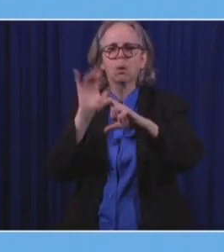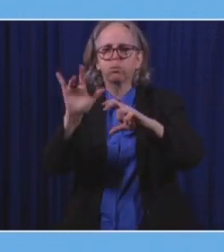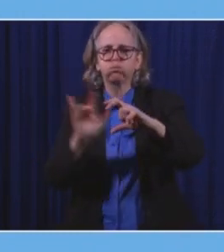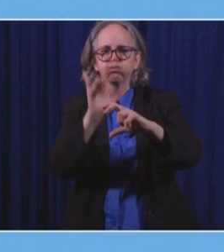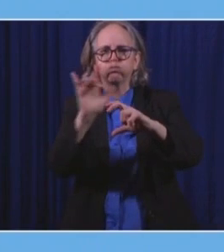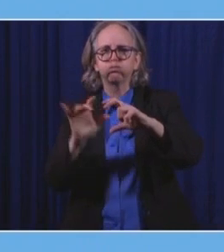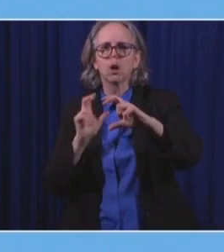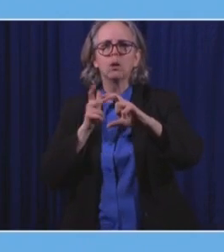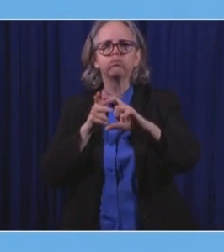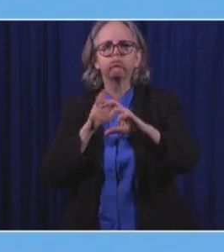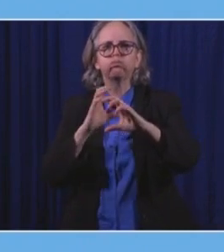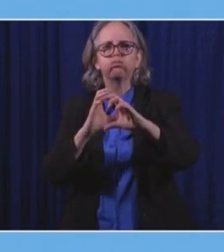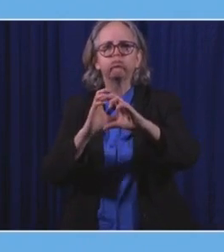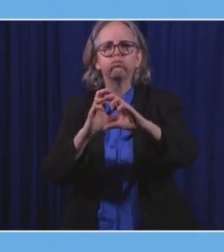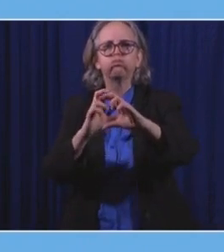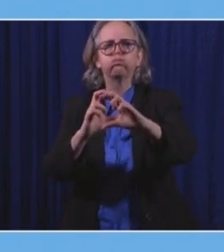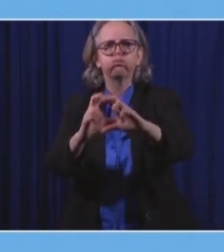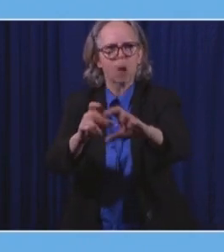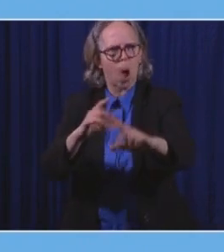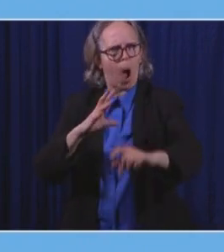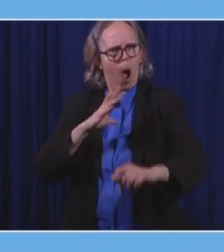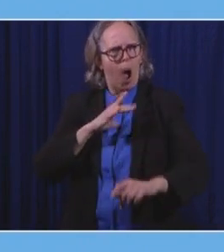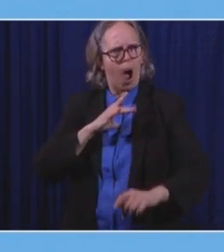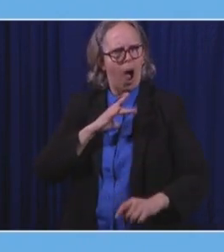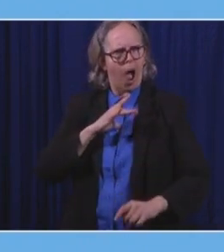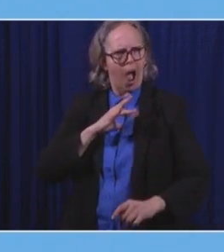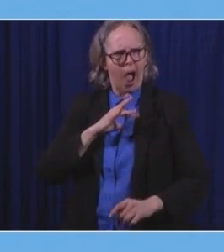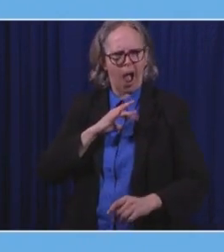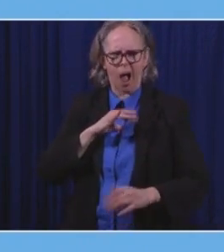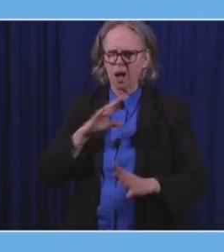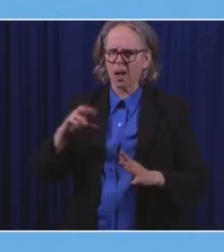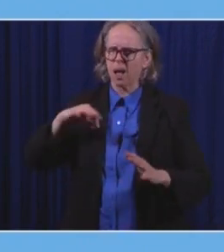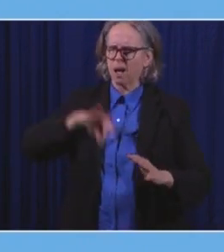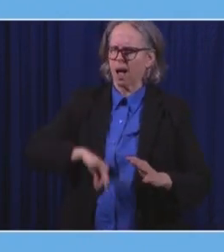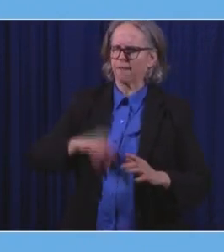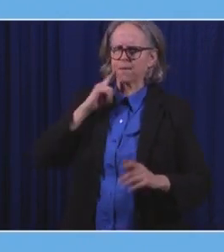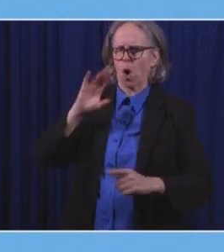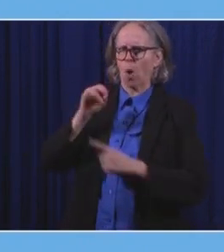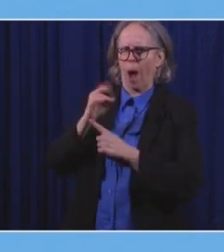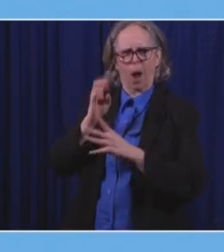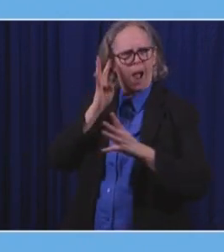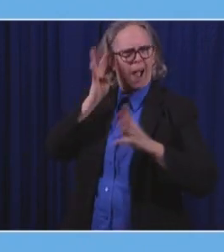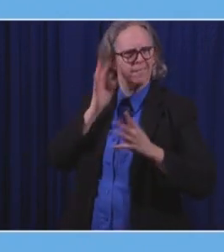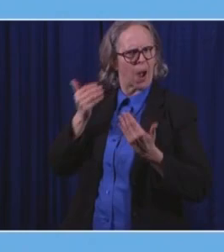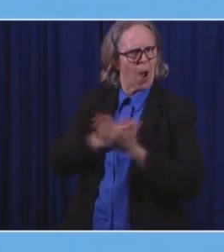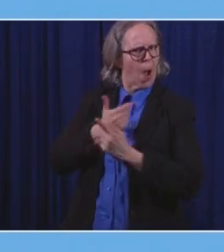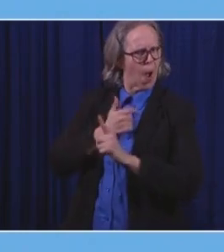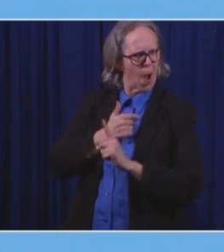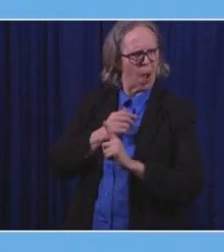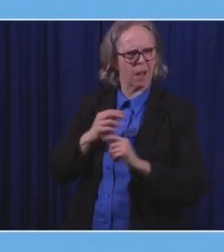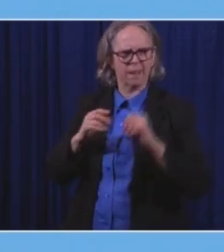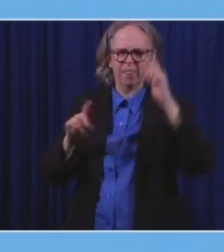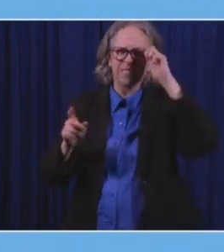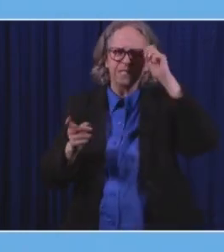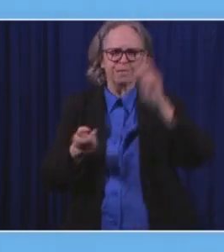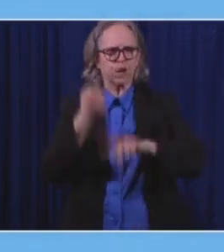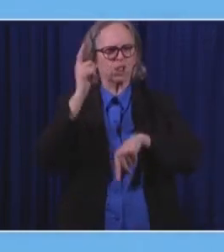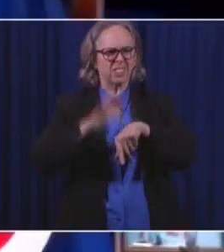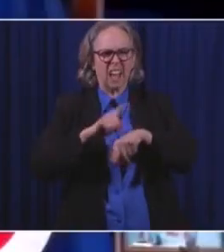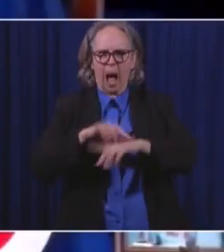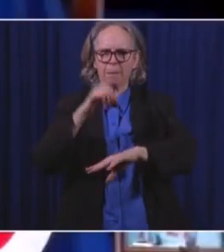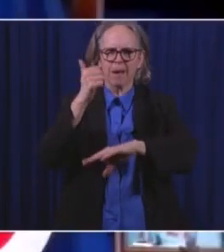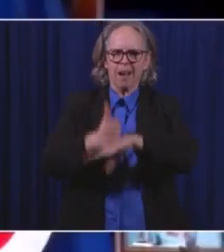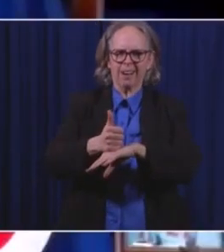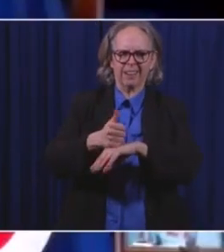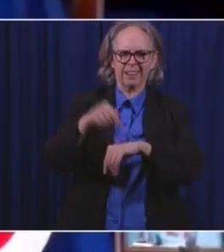this follows, this is a big win for Ohio. This is a big win because it's the first time Waymo has established a permanent presence at